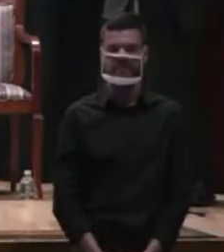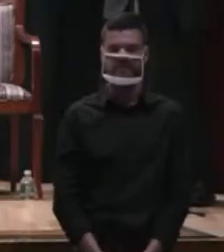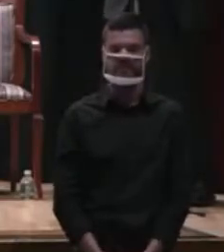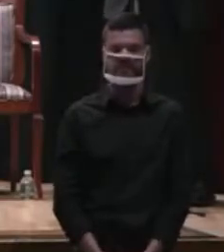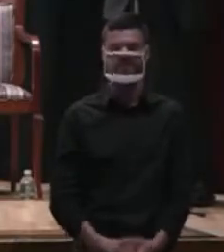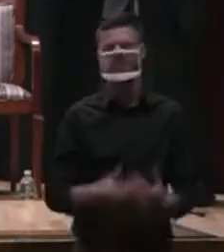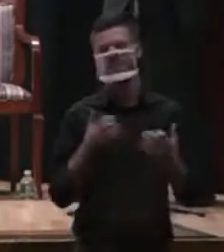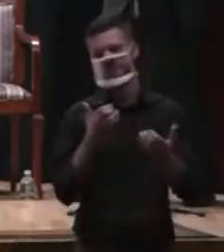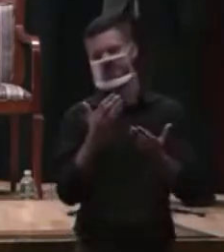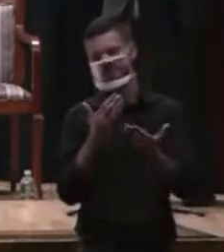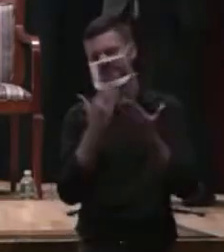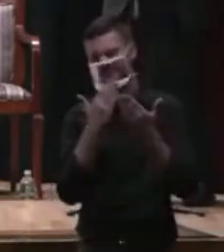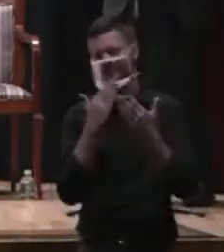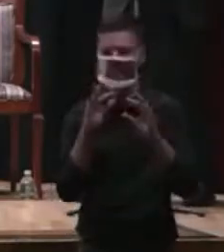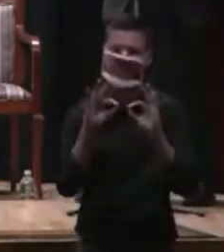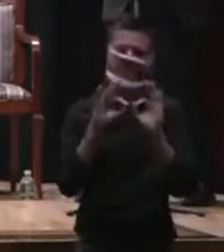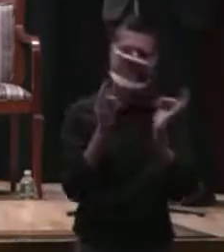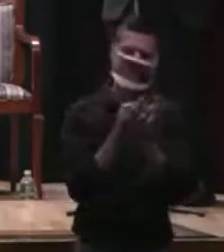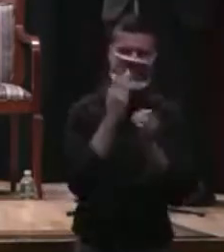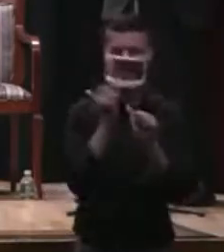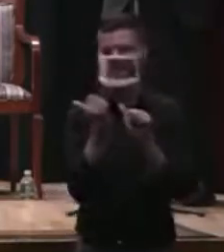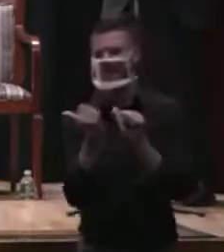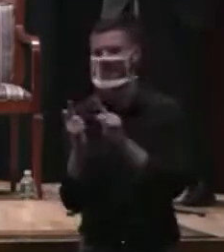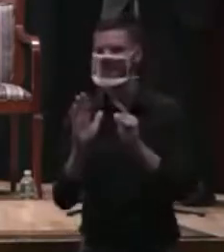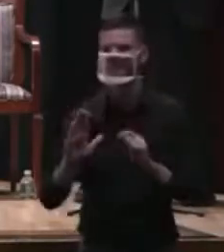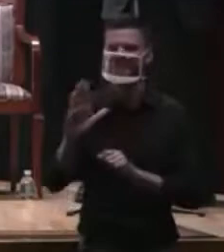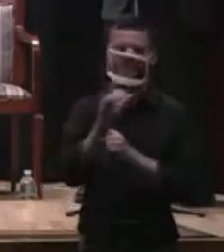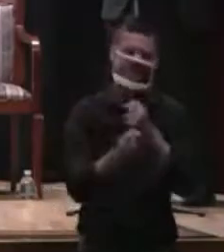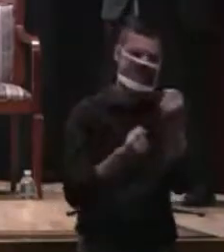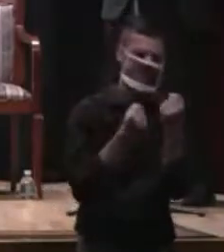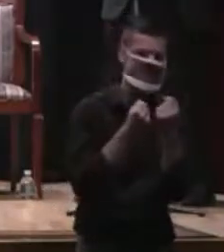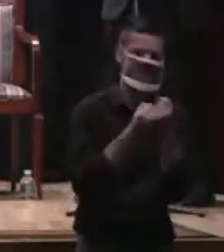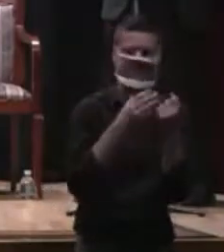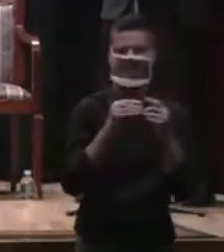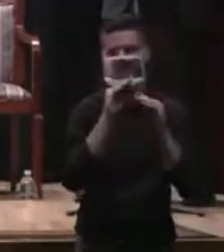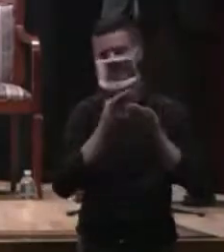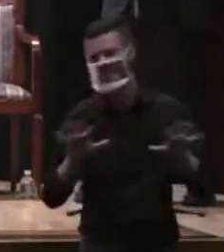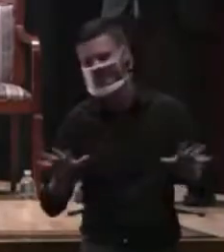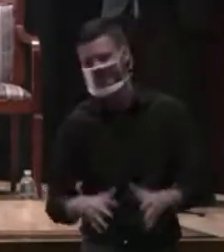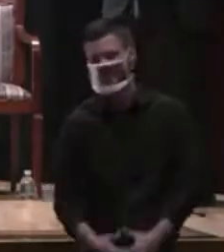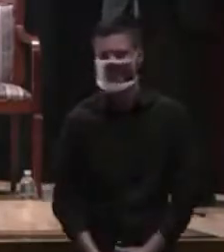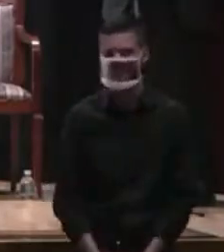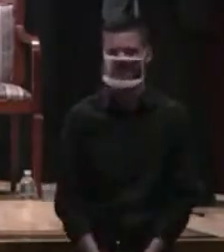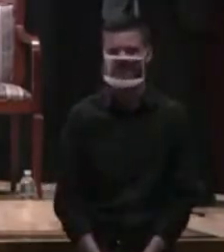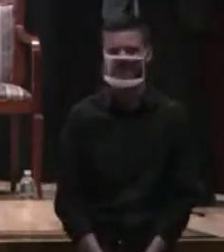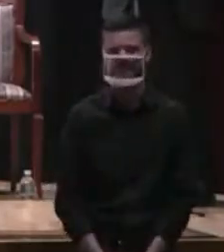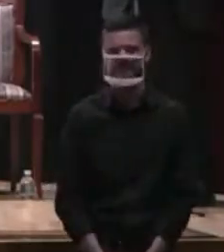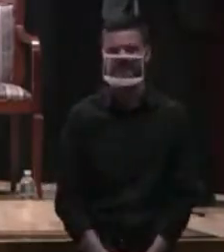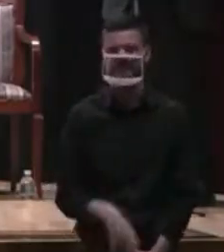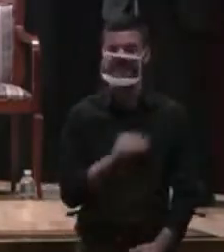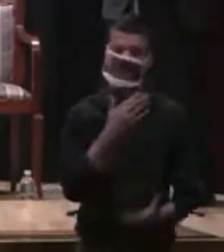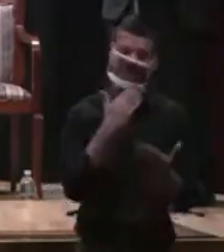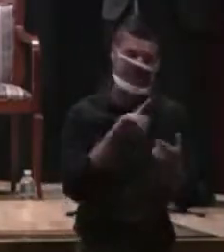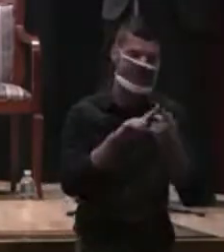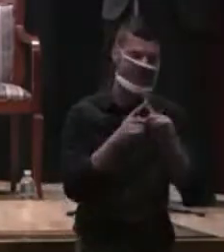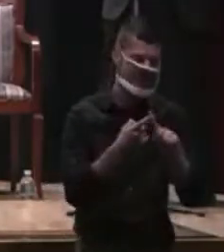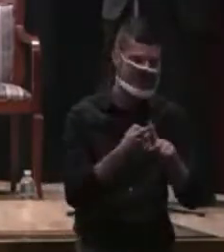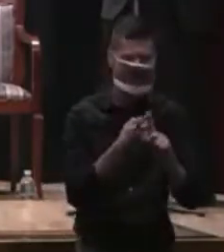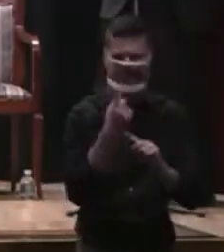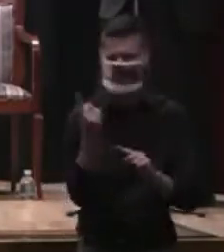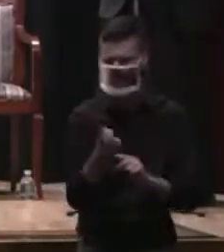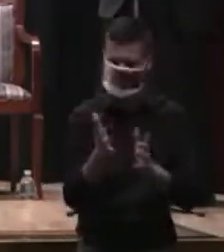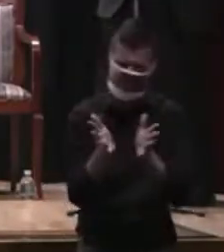Jaspreet would like to thank her family for all of their support and blessings. She would like to thank her friends for always being there with